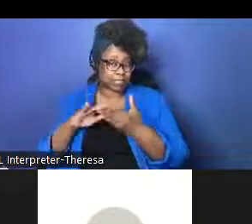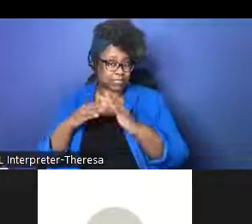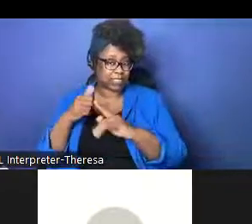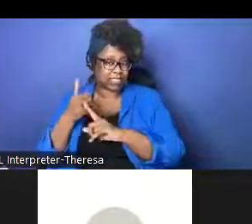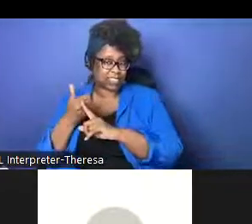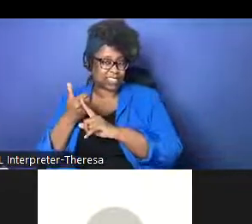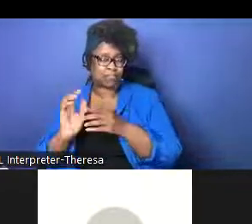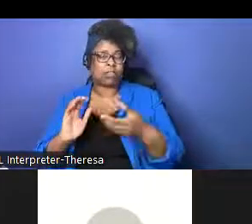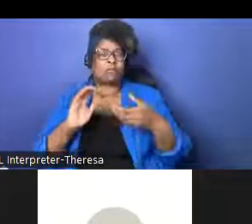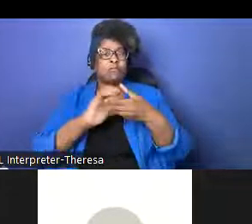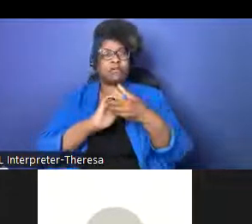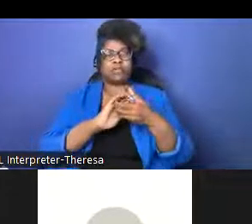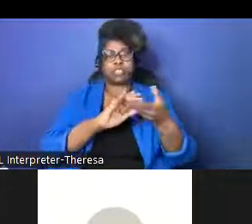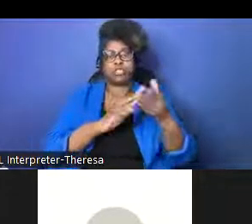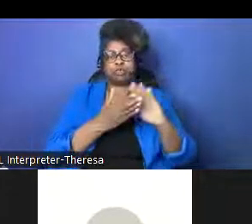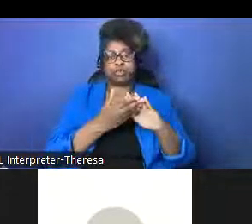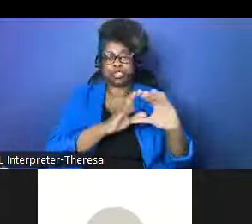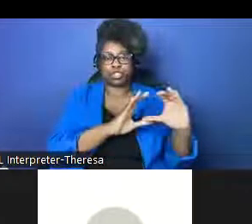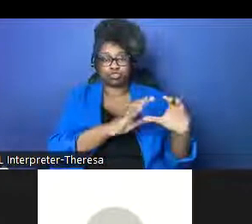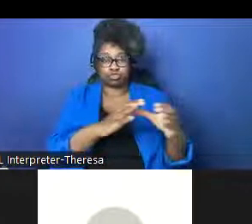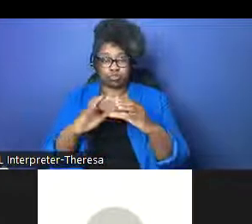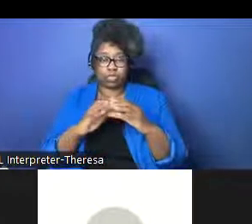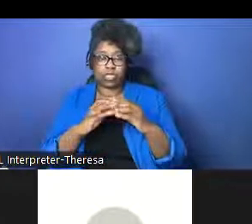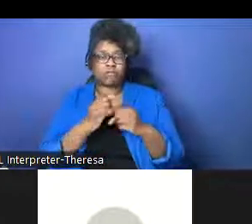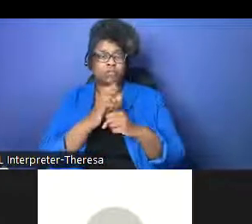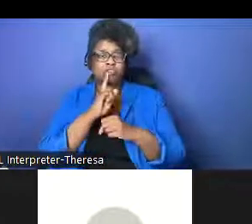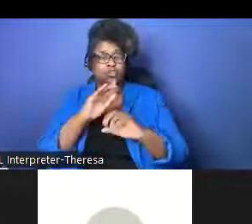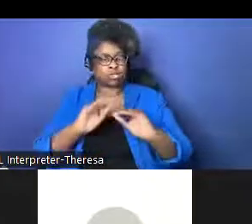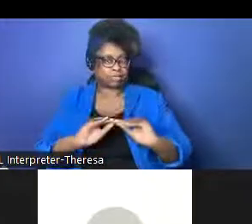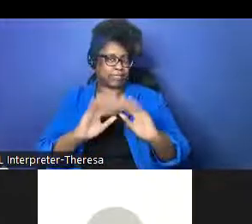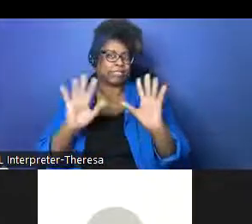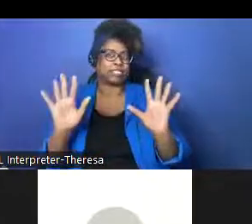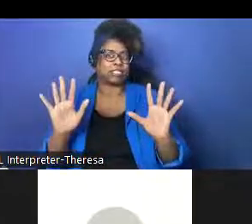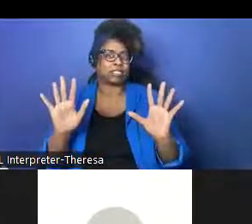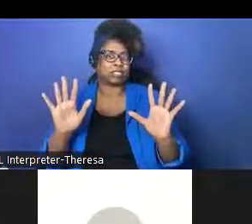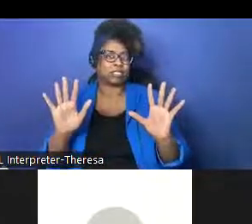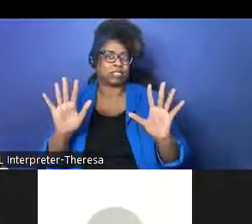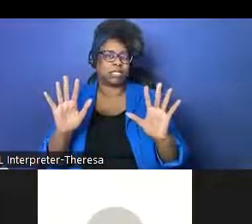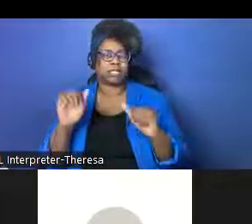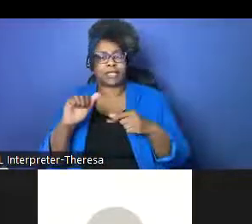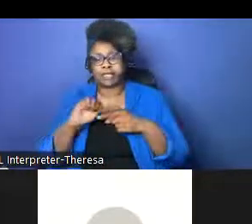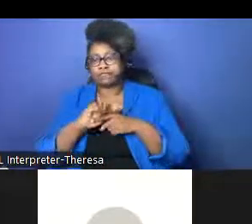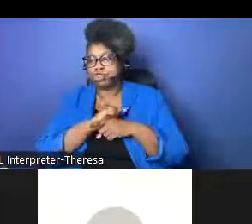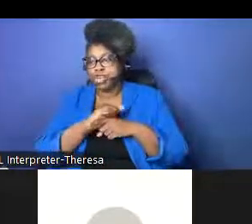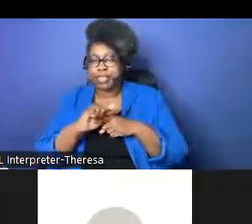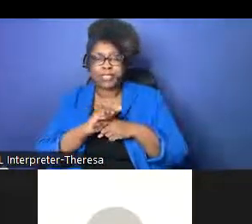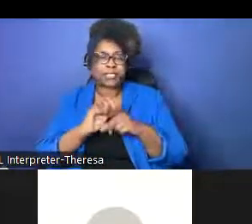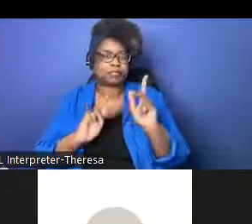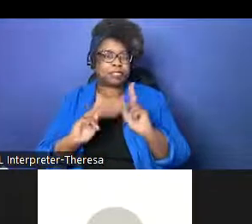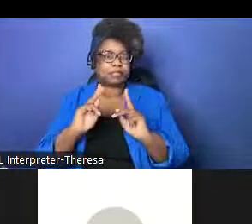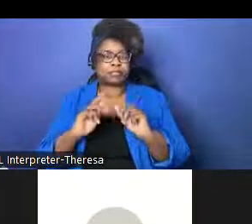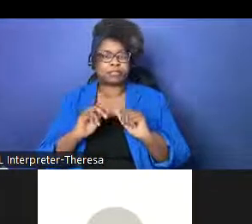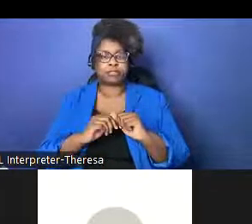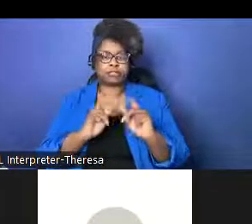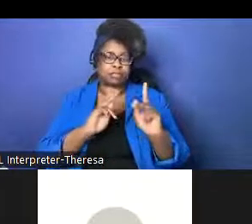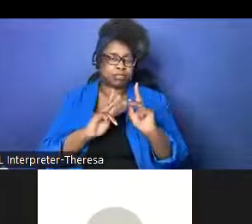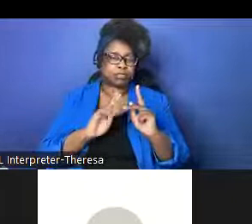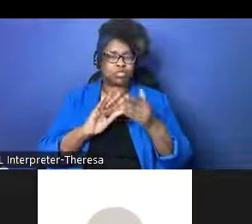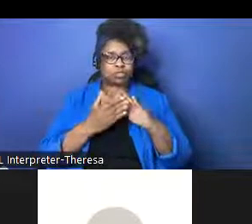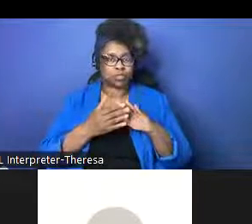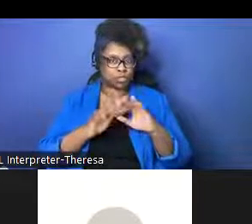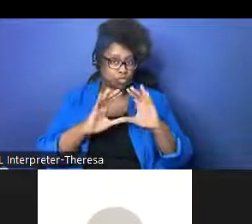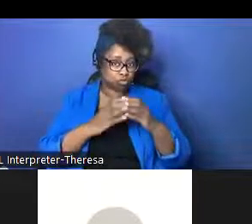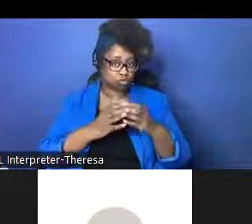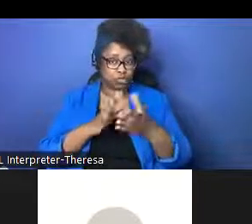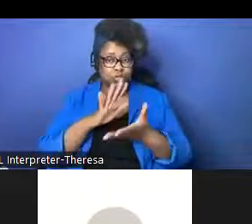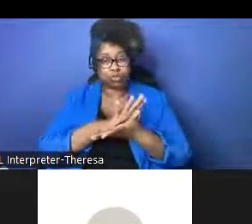partnership with community groups to make sure that they're clear. And there can be trainings for people, such as people in community groups or